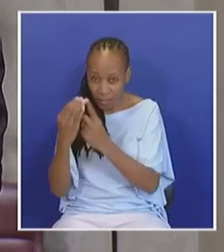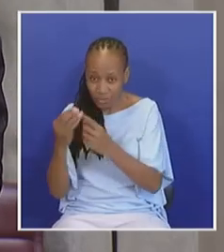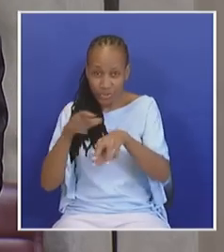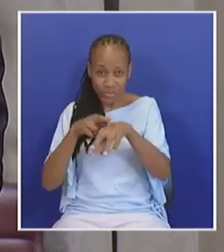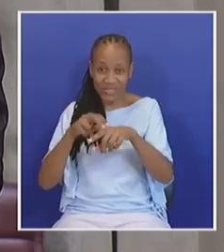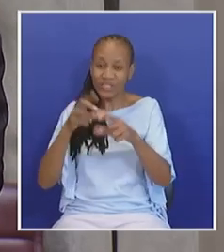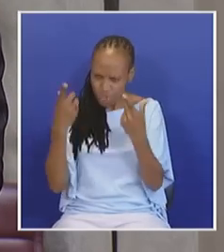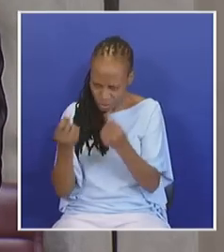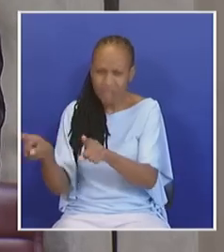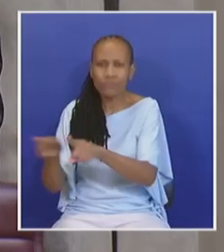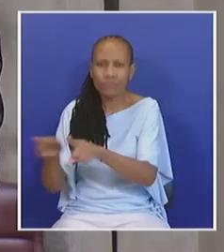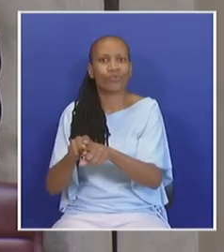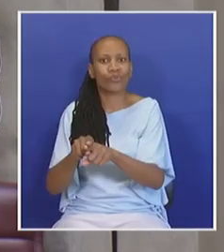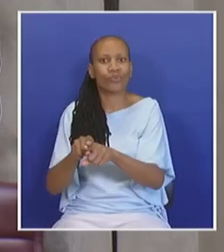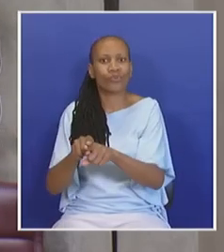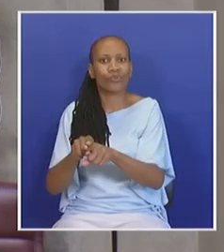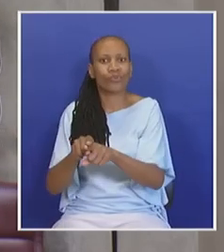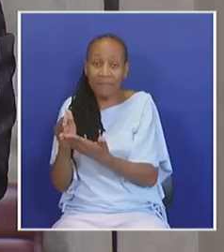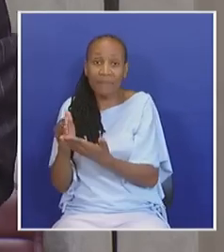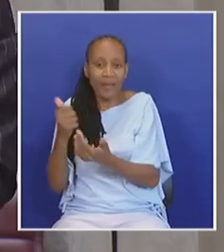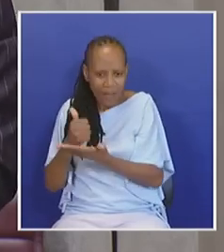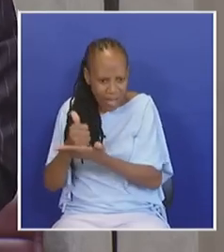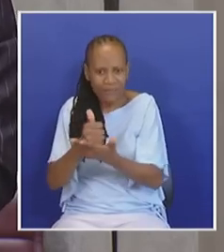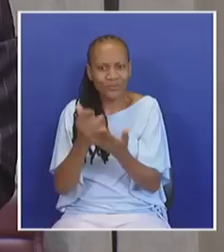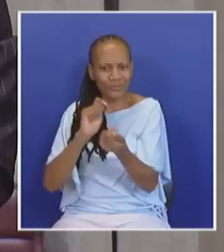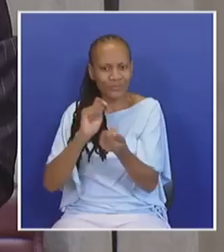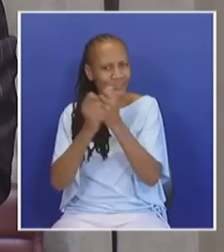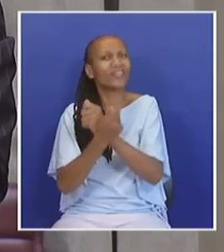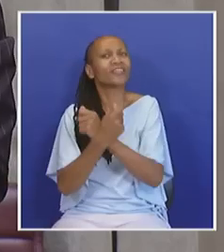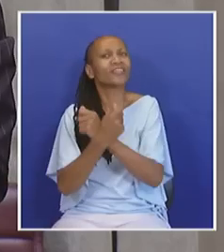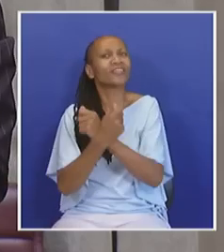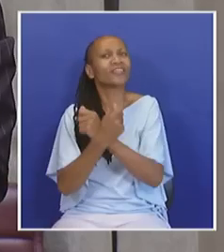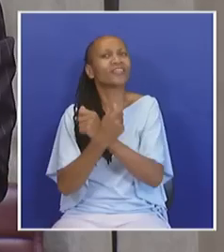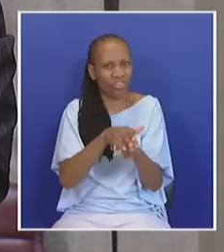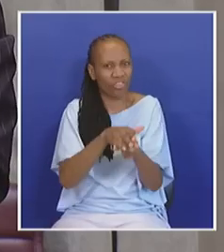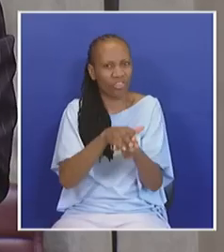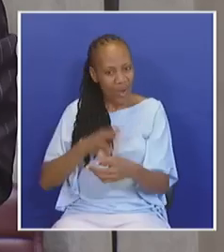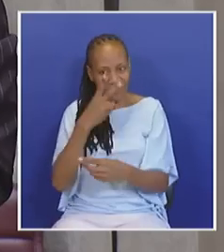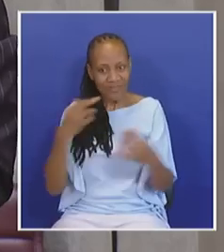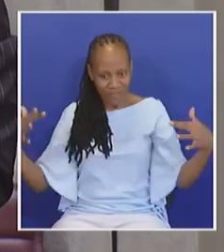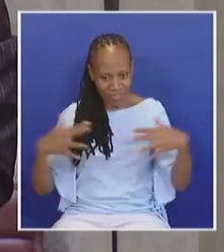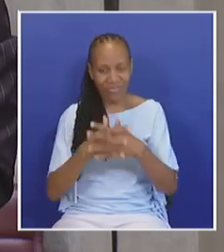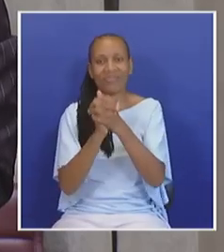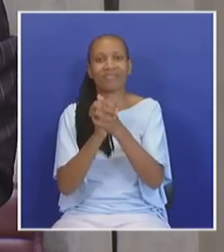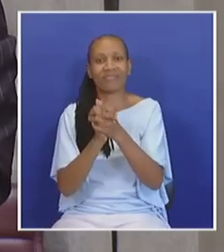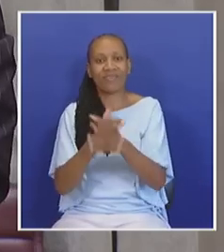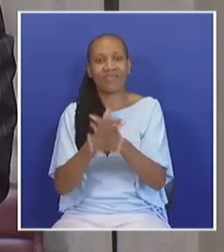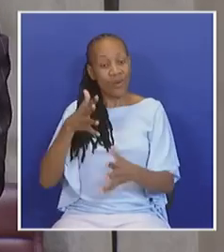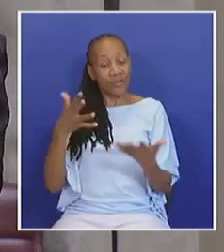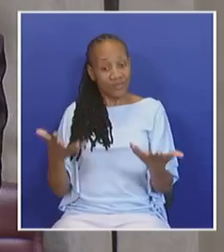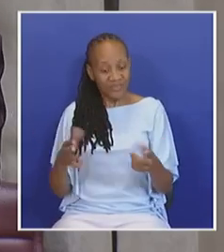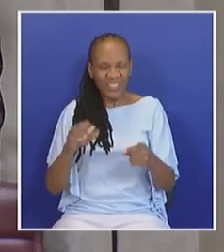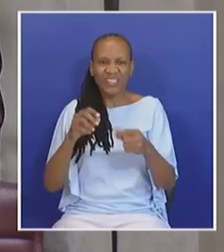non-racial society. More than anything else, it was exclusive and unfettered access to land,